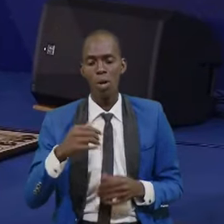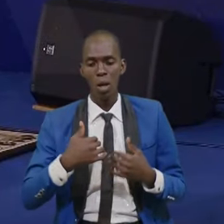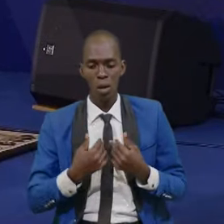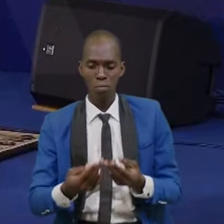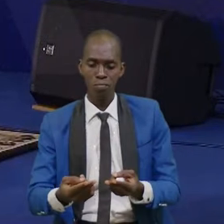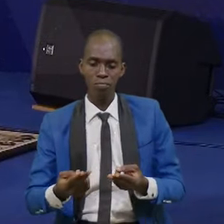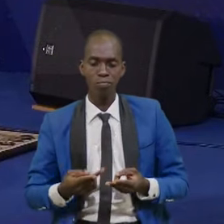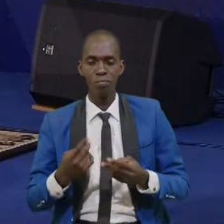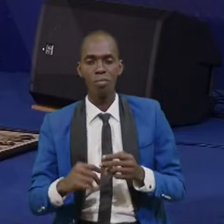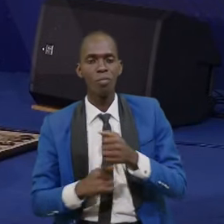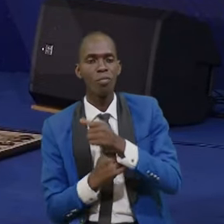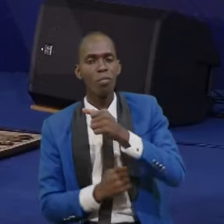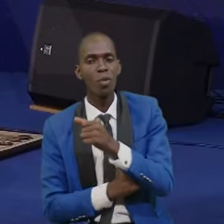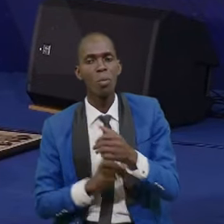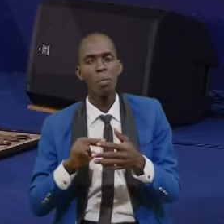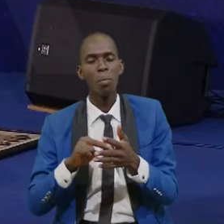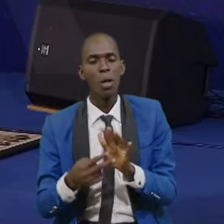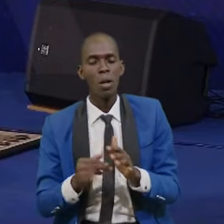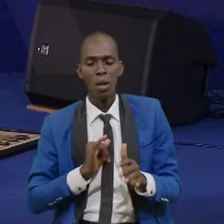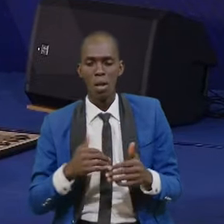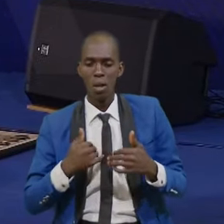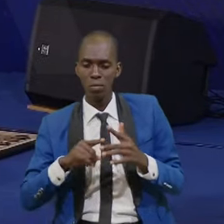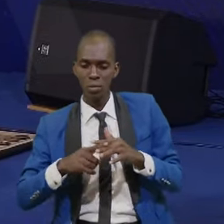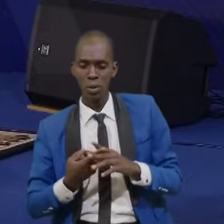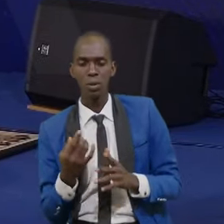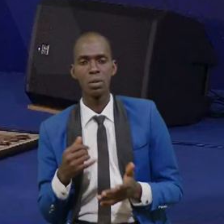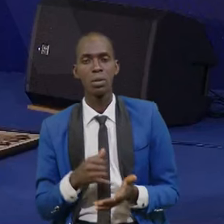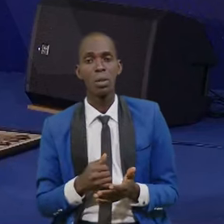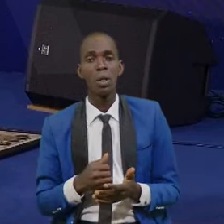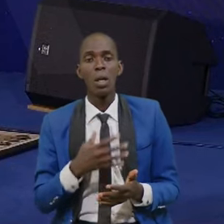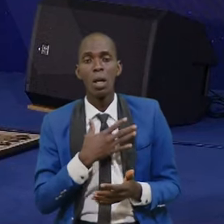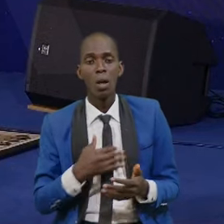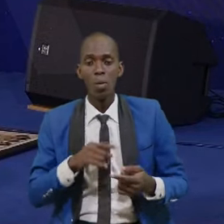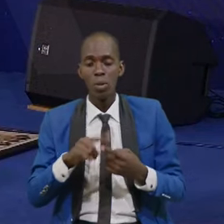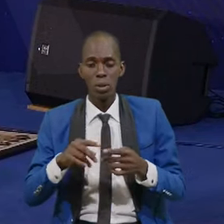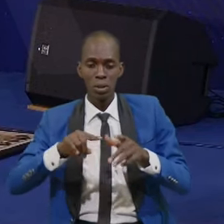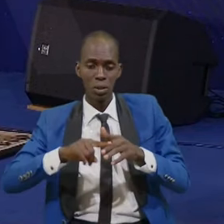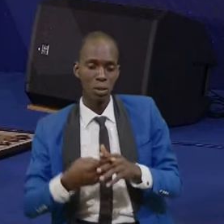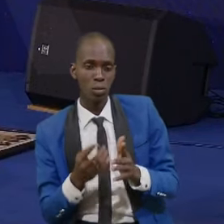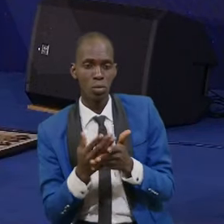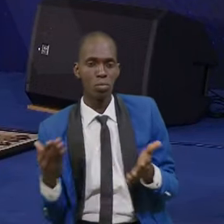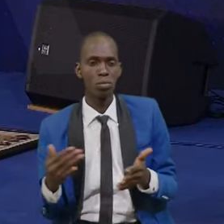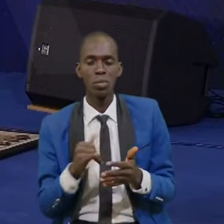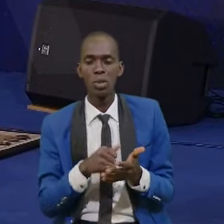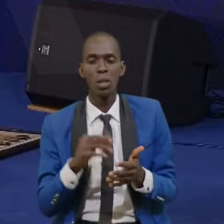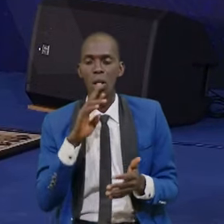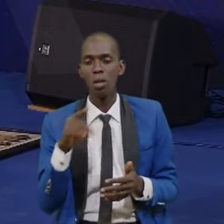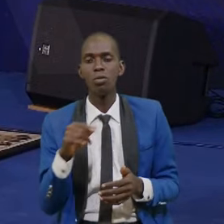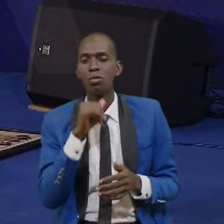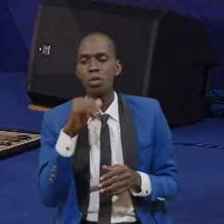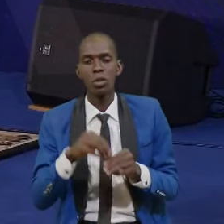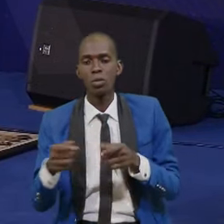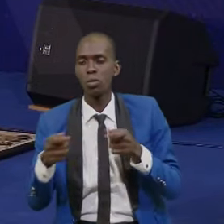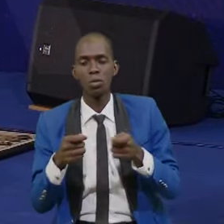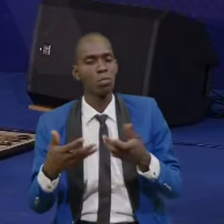the foundation, they're not in charge anymore. They're not in control anymore. They say, well, others are, they're